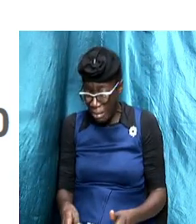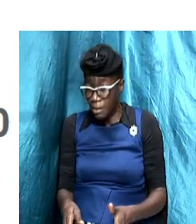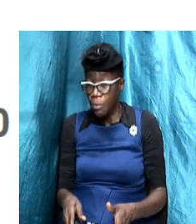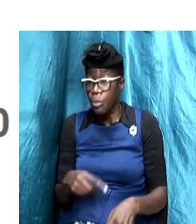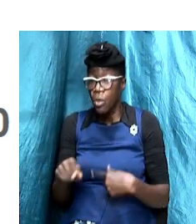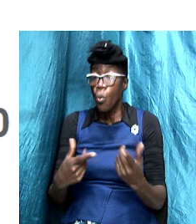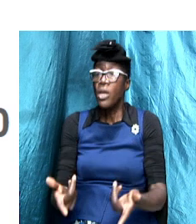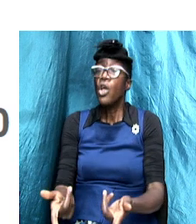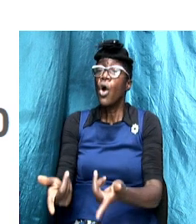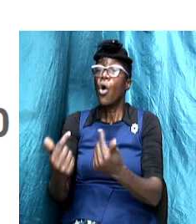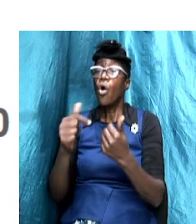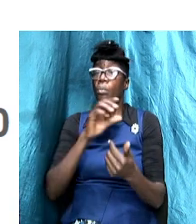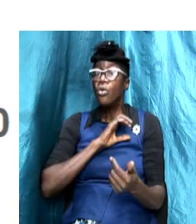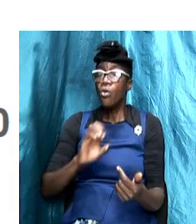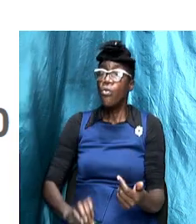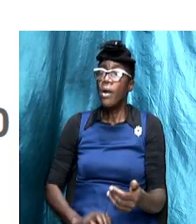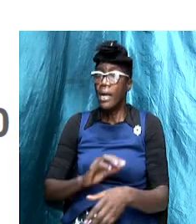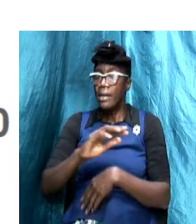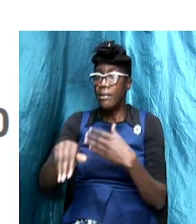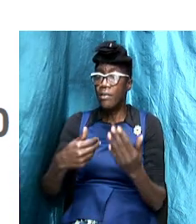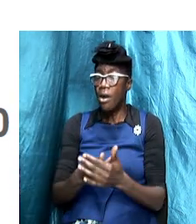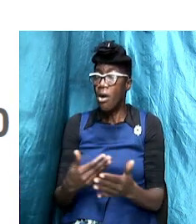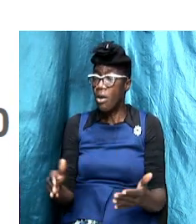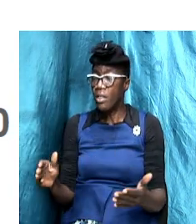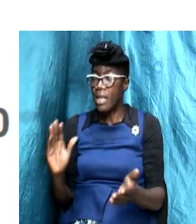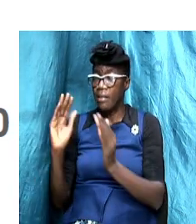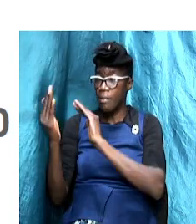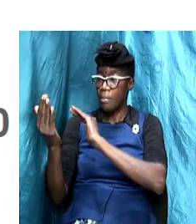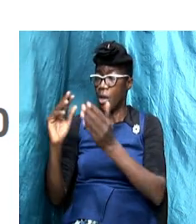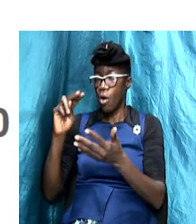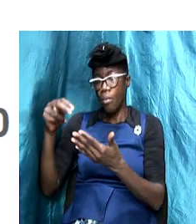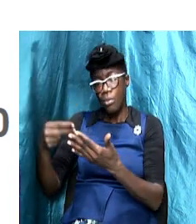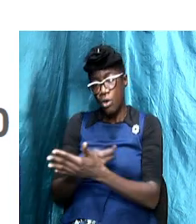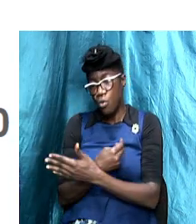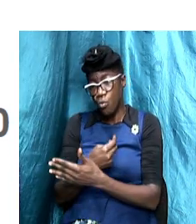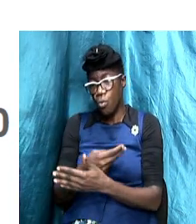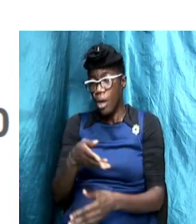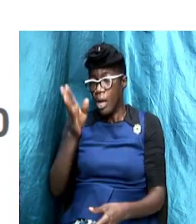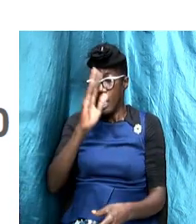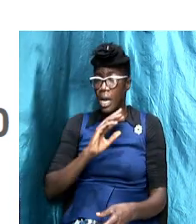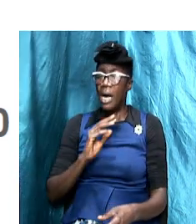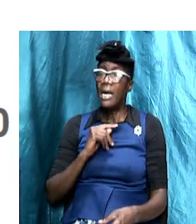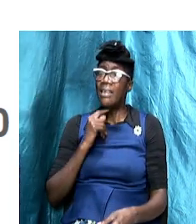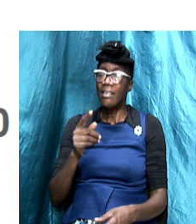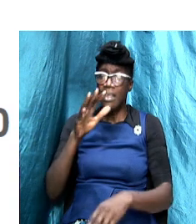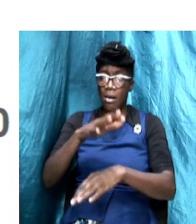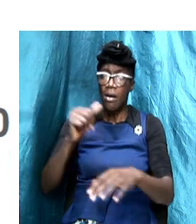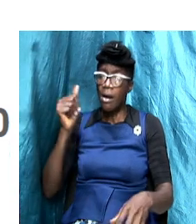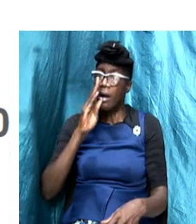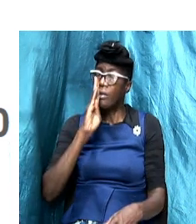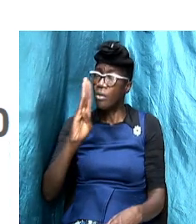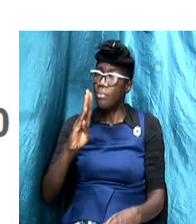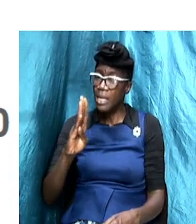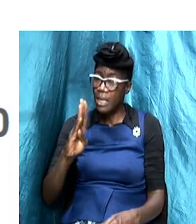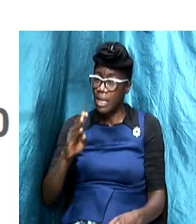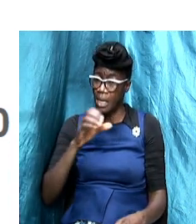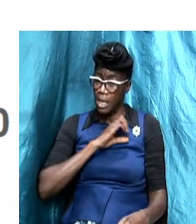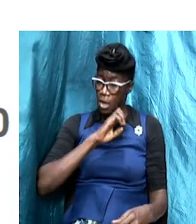things have become new. What does God say about you? God says you are called to be a saint. As I said earlier,